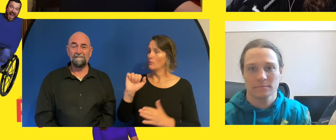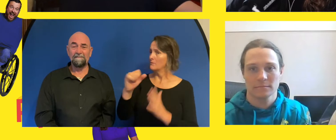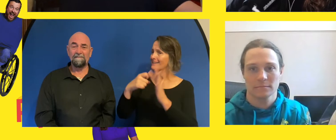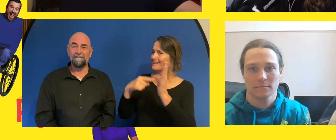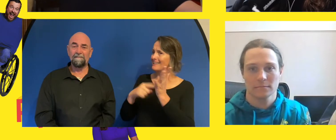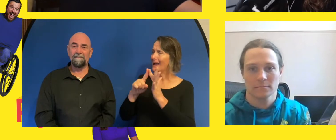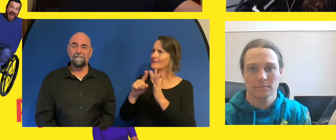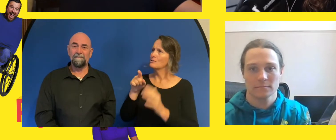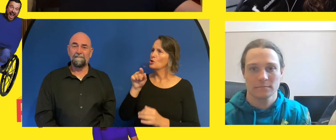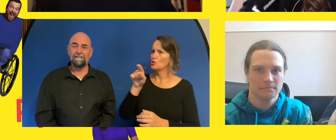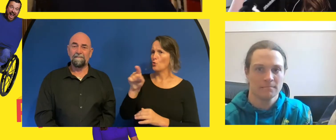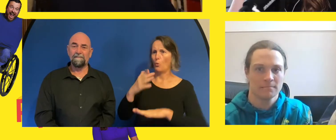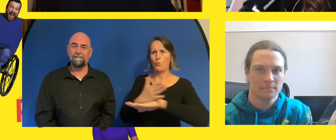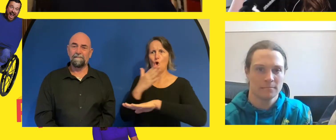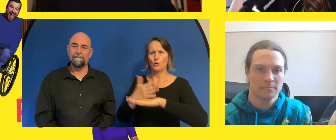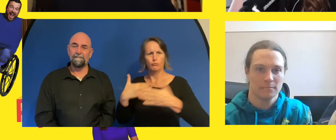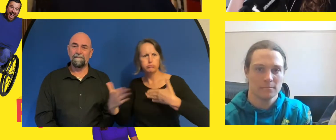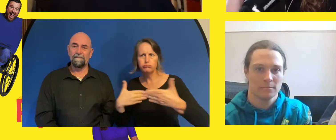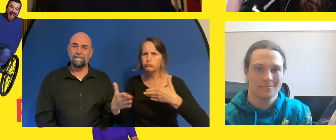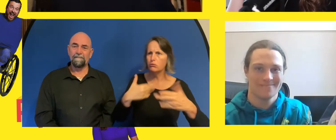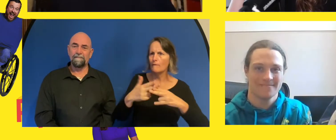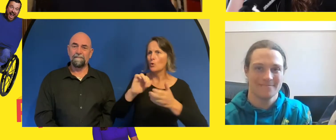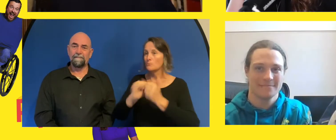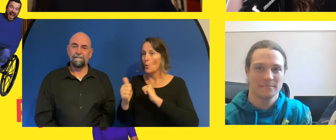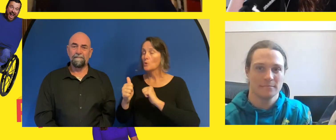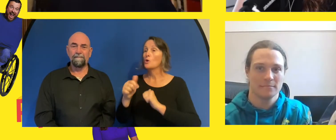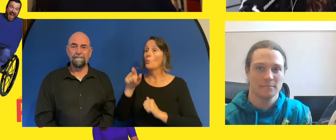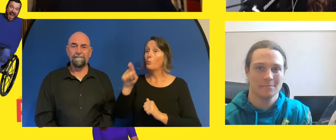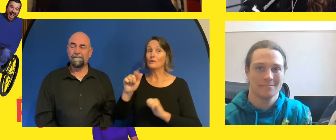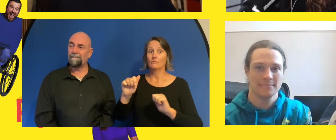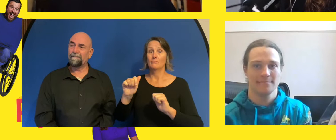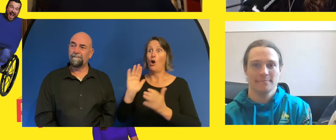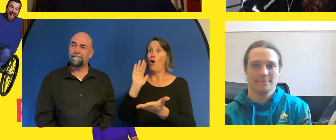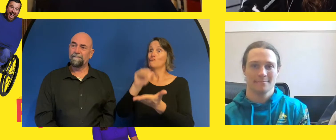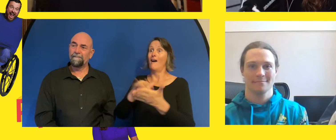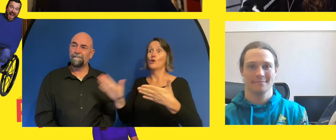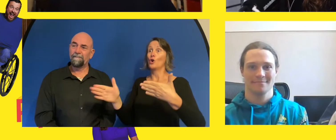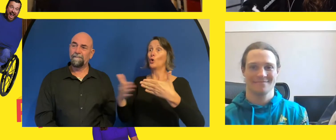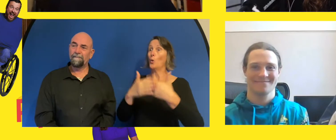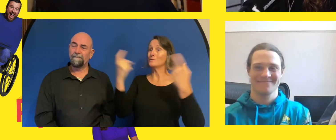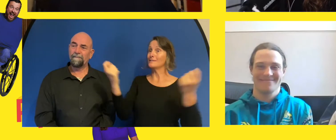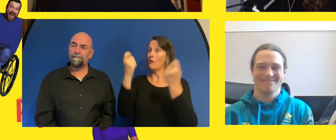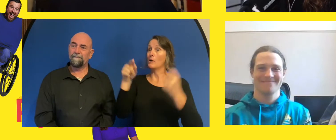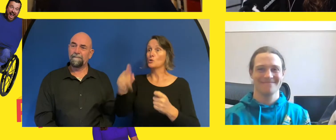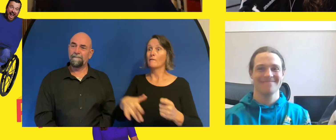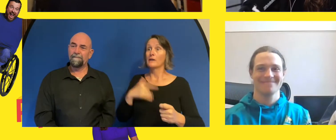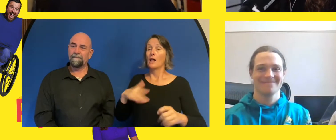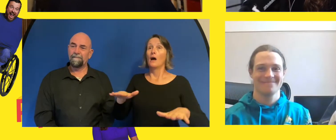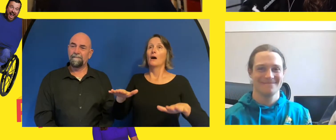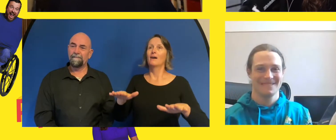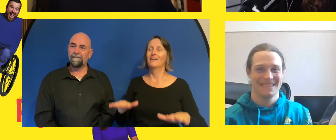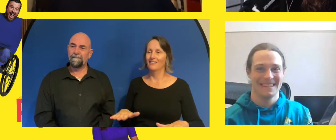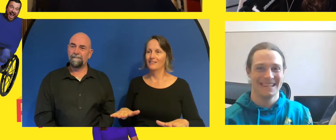to exhale? I think I will relax when every single member of our team hits the tarmac in Australia and